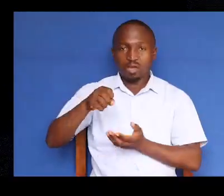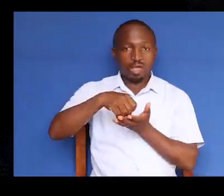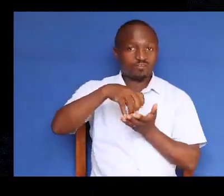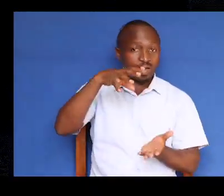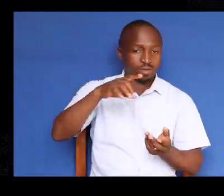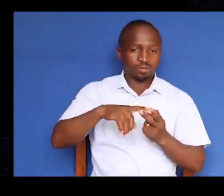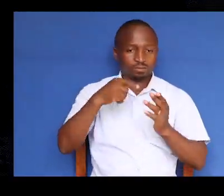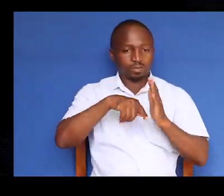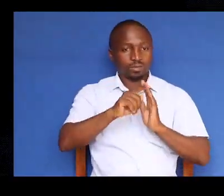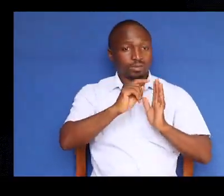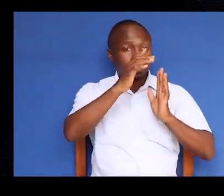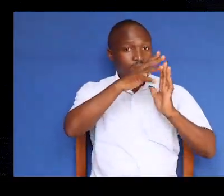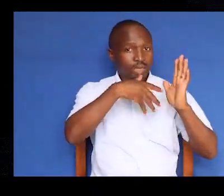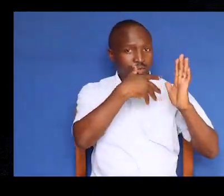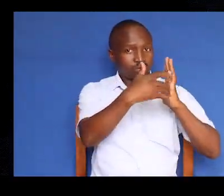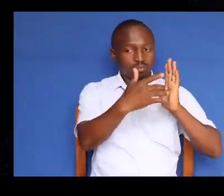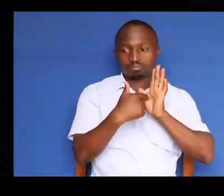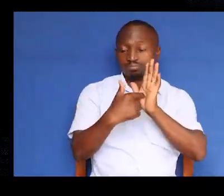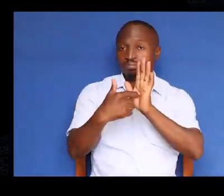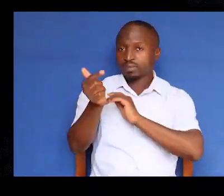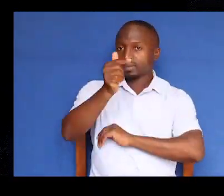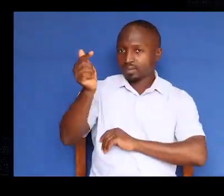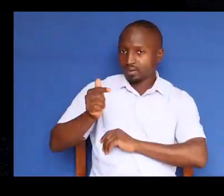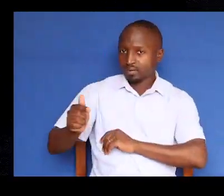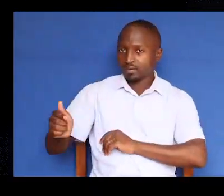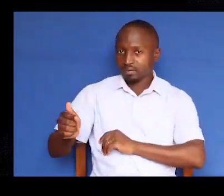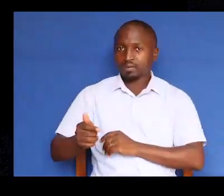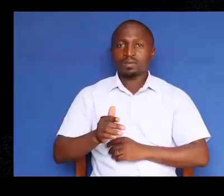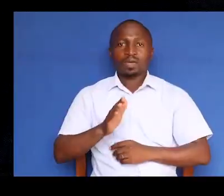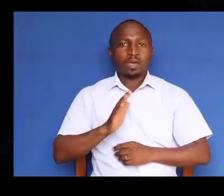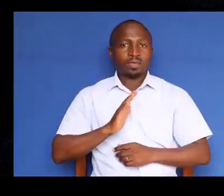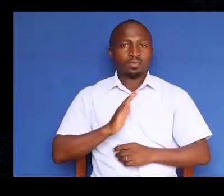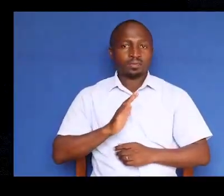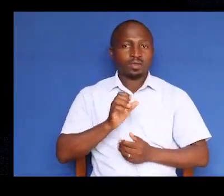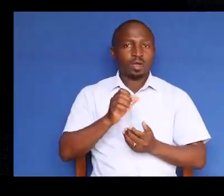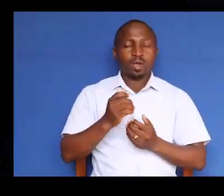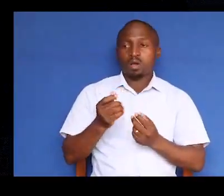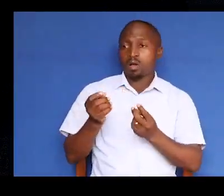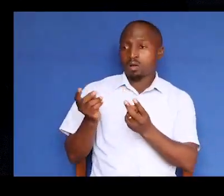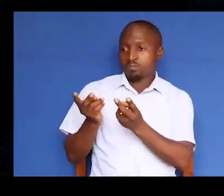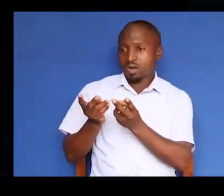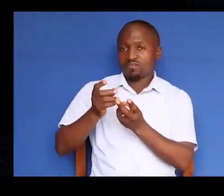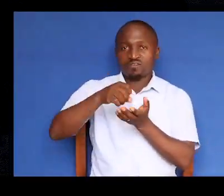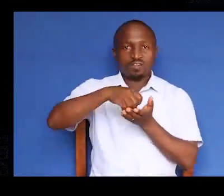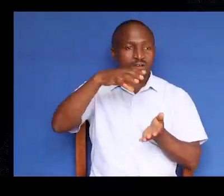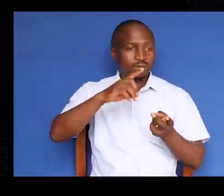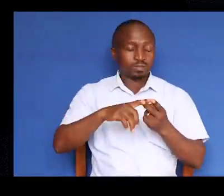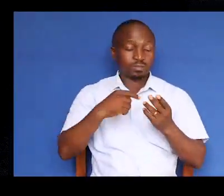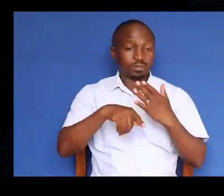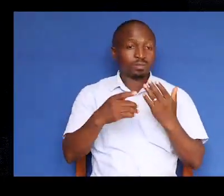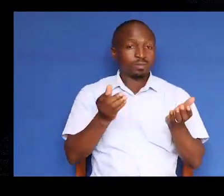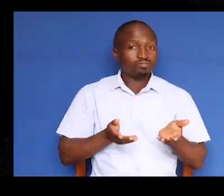is Tanzania. Tanzania has comparative advantage in the production of cotton